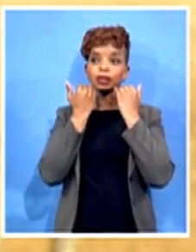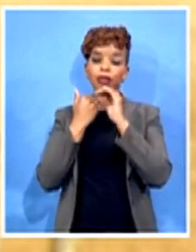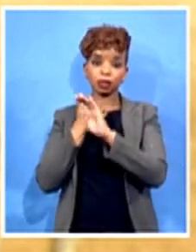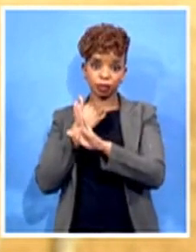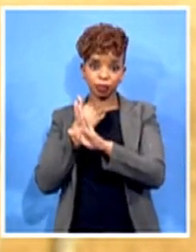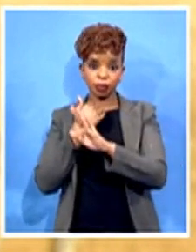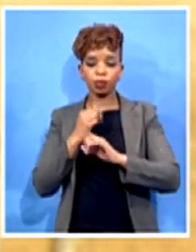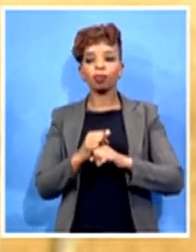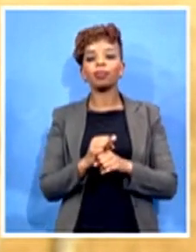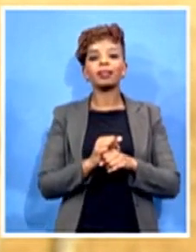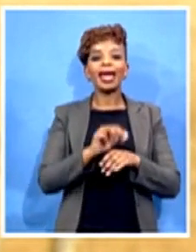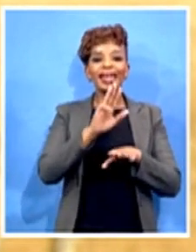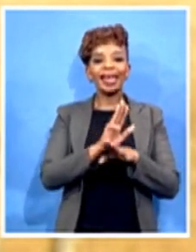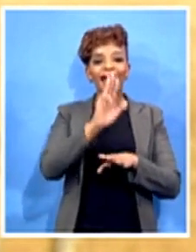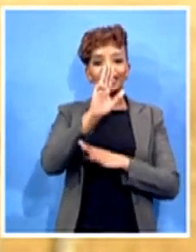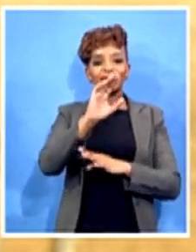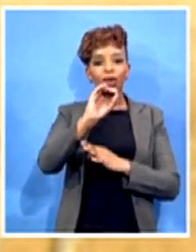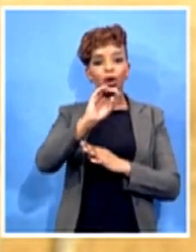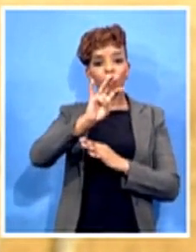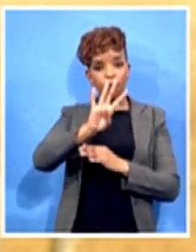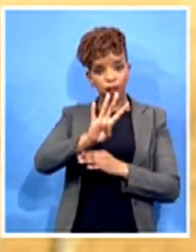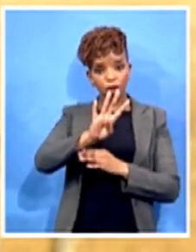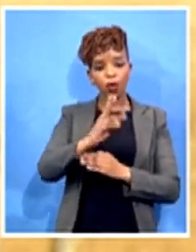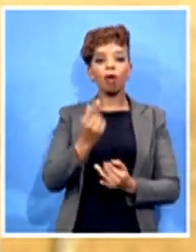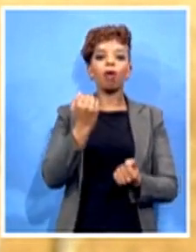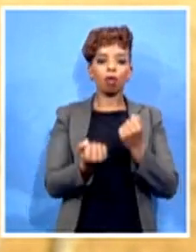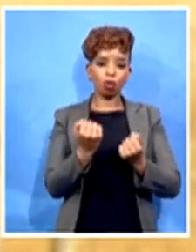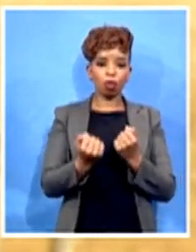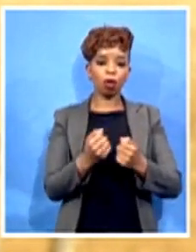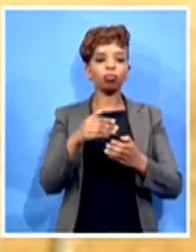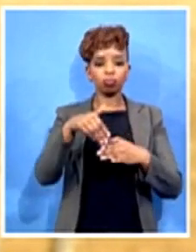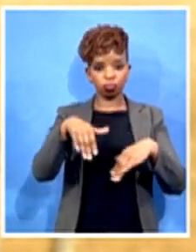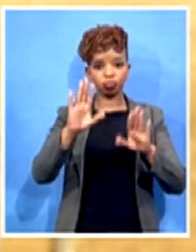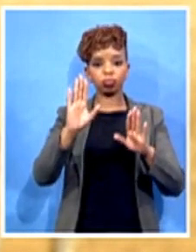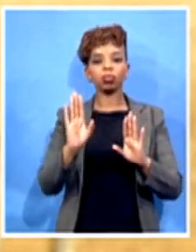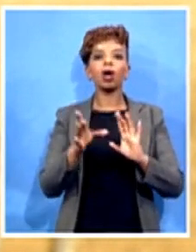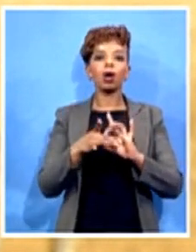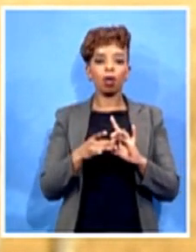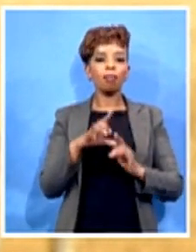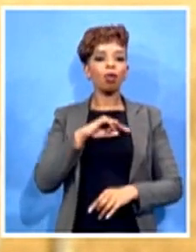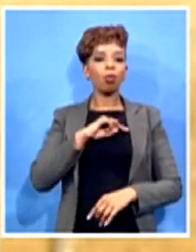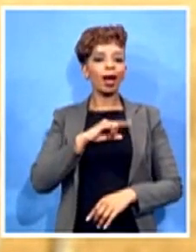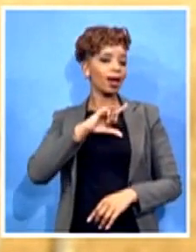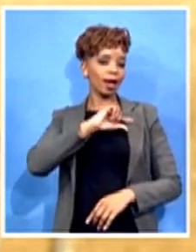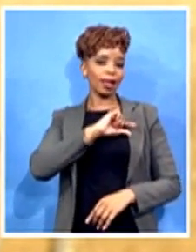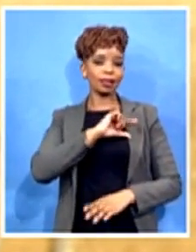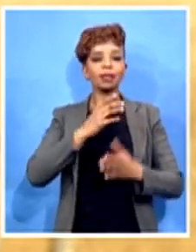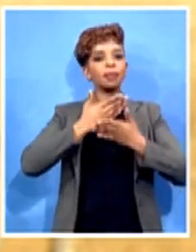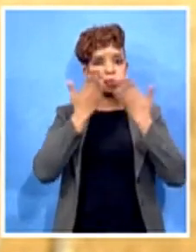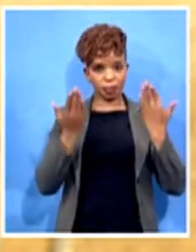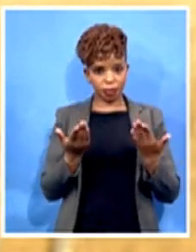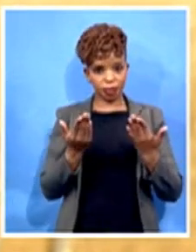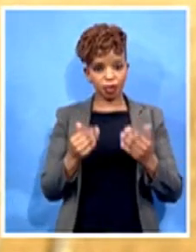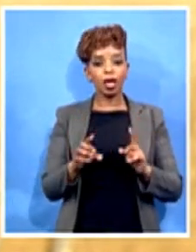acquitted by the court of law that he was not guilty. Nevertheless, the British government